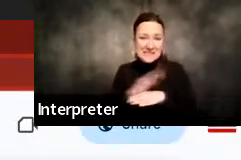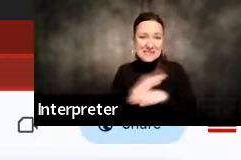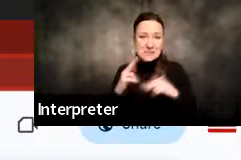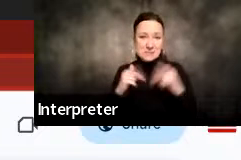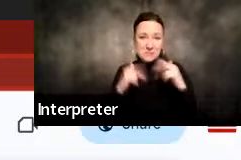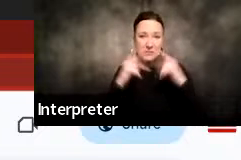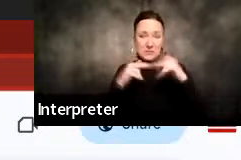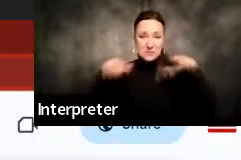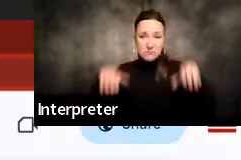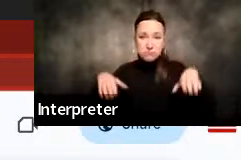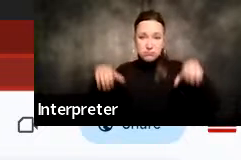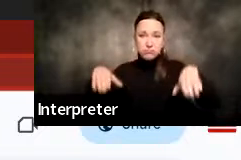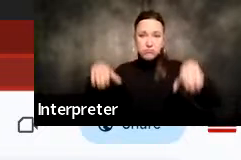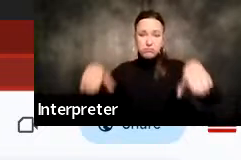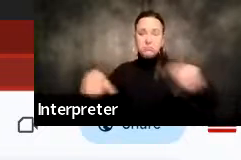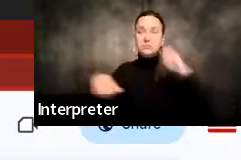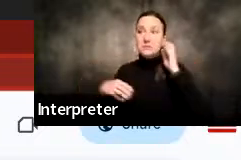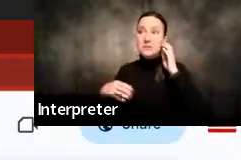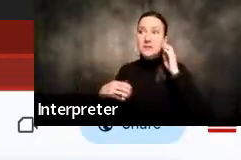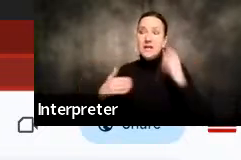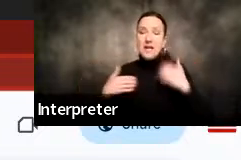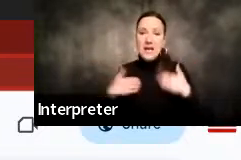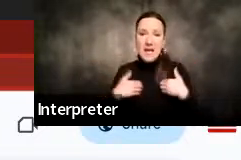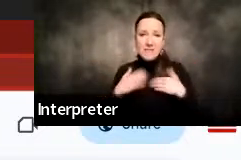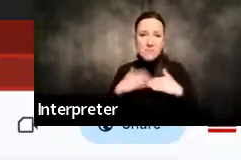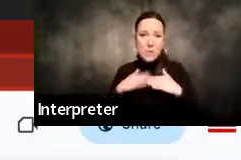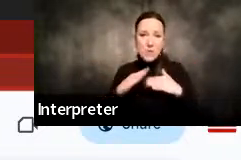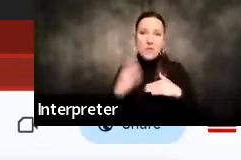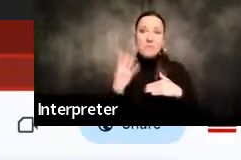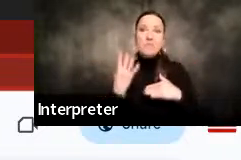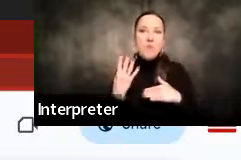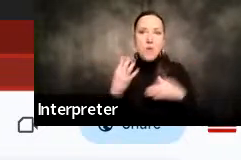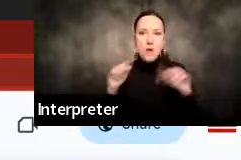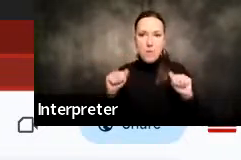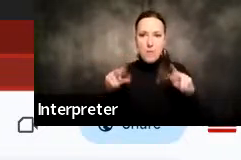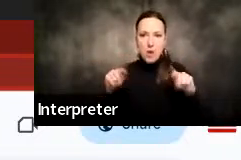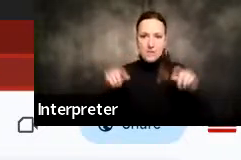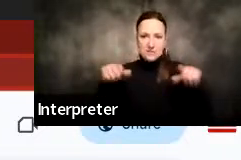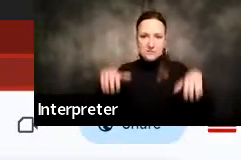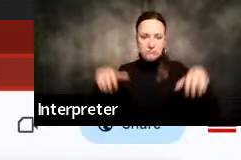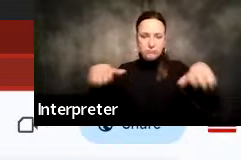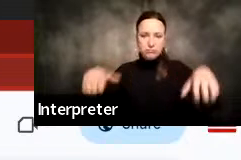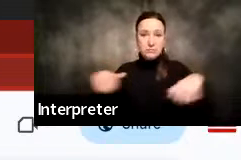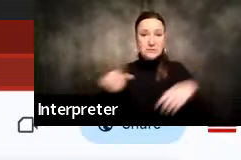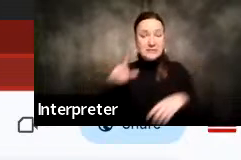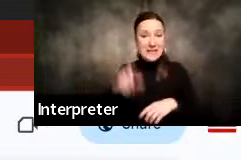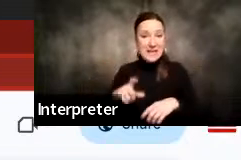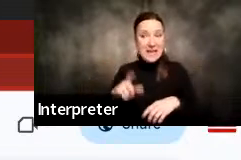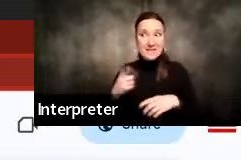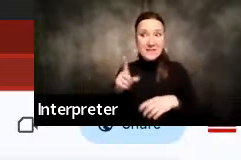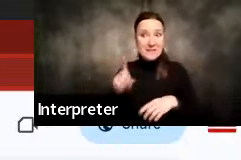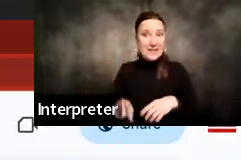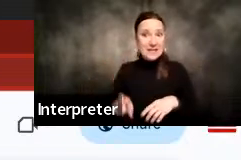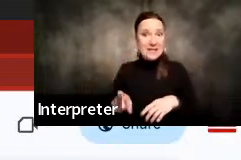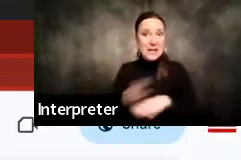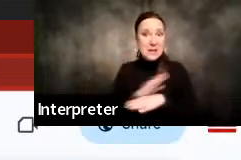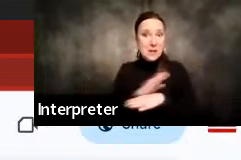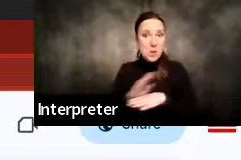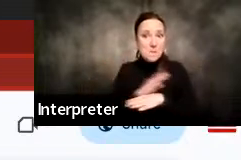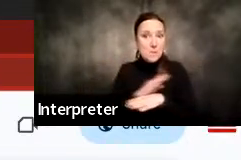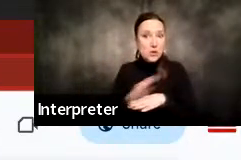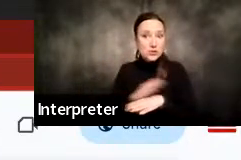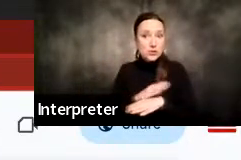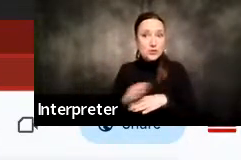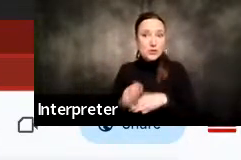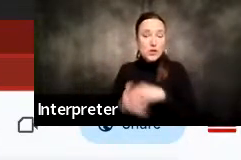that have it more than 4 units inside, they're required to have commercial trash pickup. And so one of the issues that